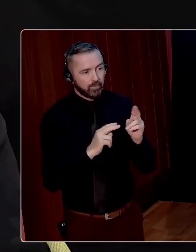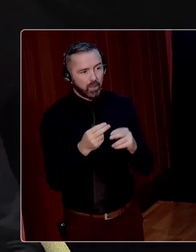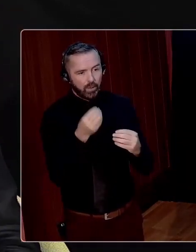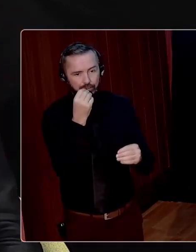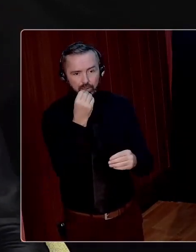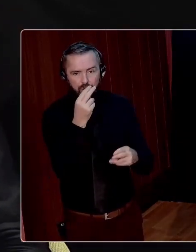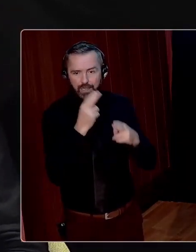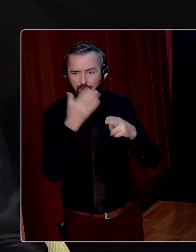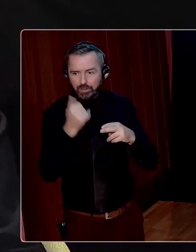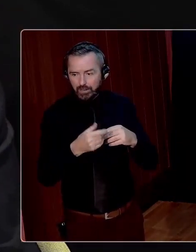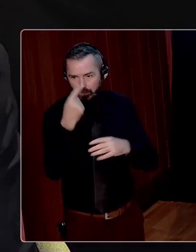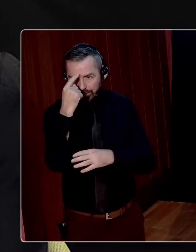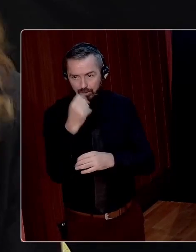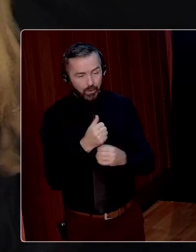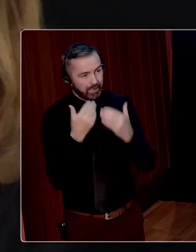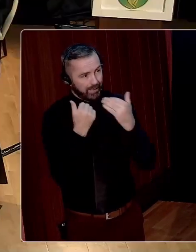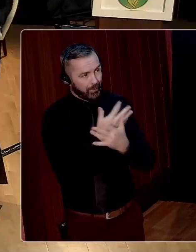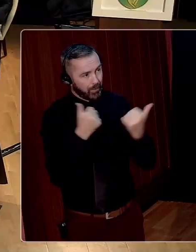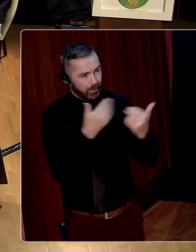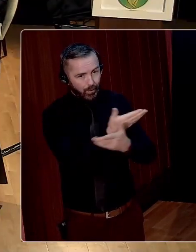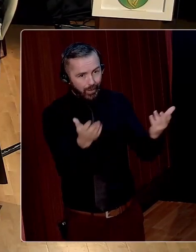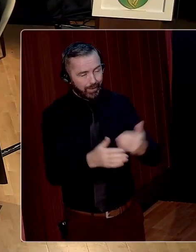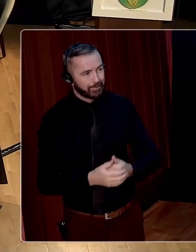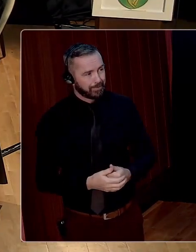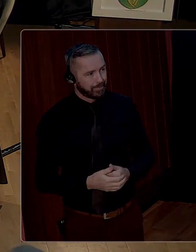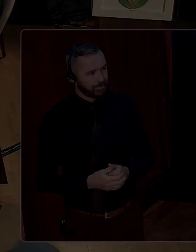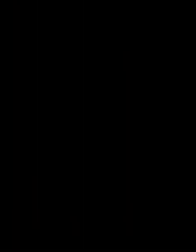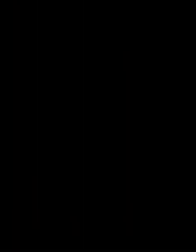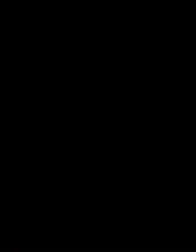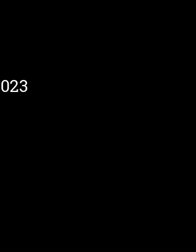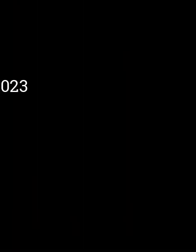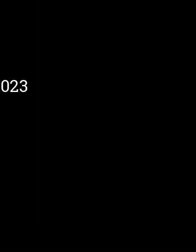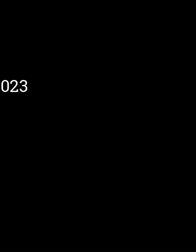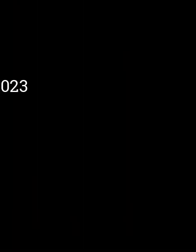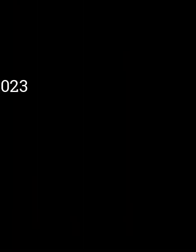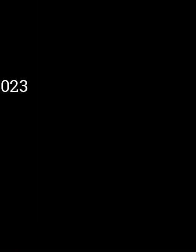would have a lunch outside, I think. So yes, thank you very much to you all. Thank you.